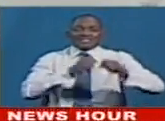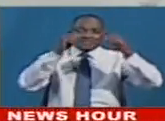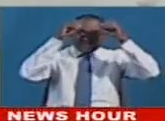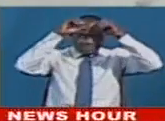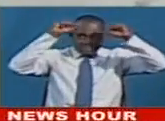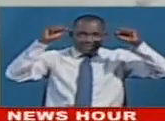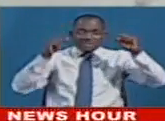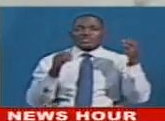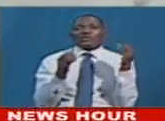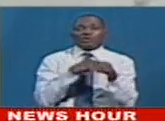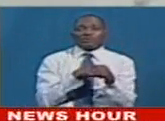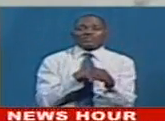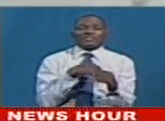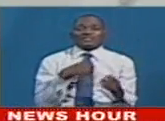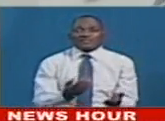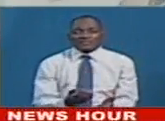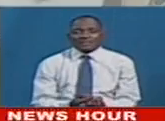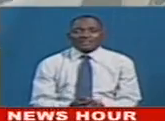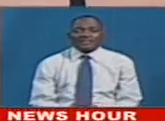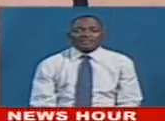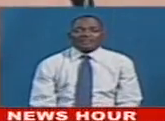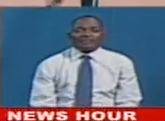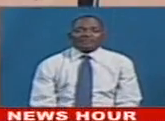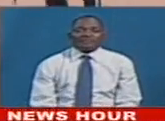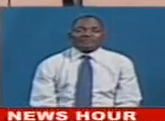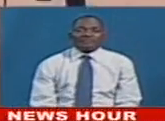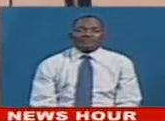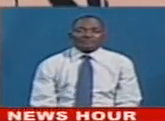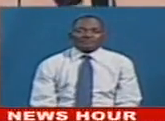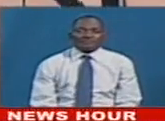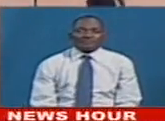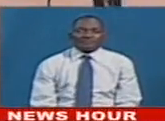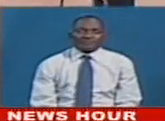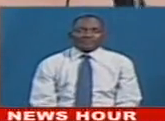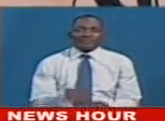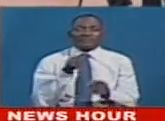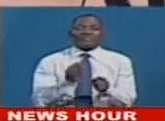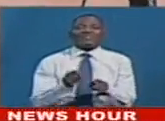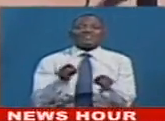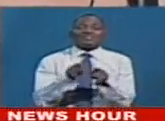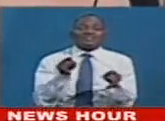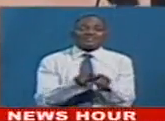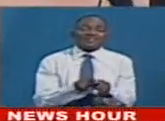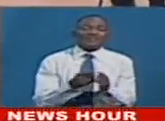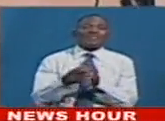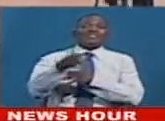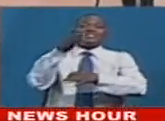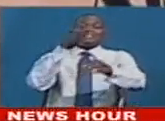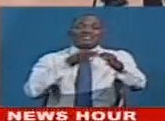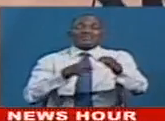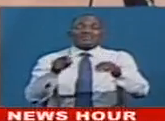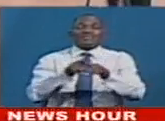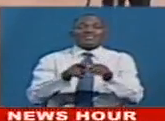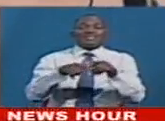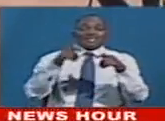of a captain or its equivalent from the other units or services. It is a replica of the guard changing system at the